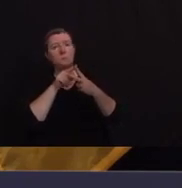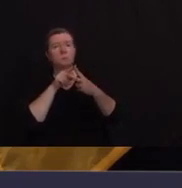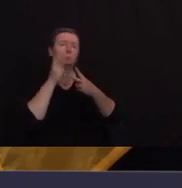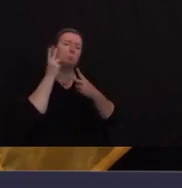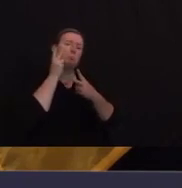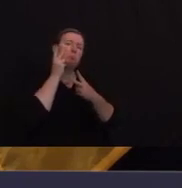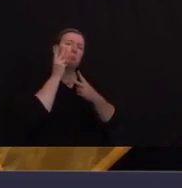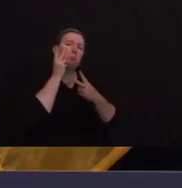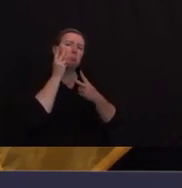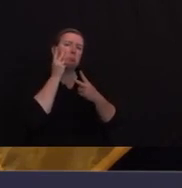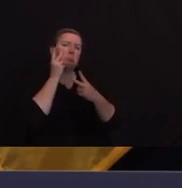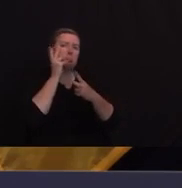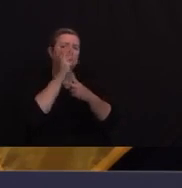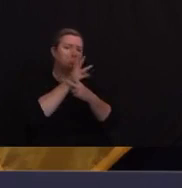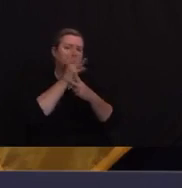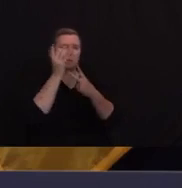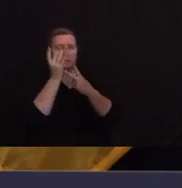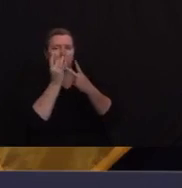be.